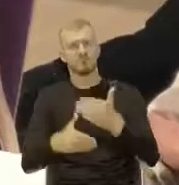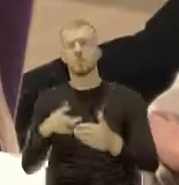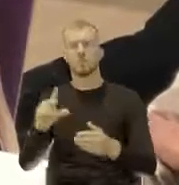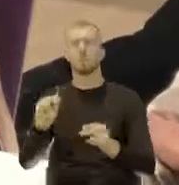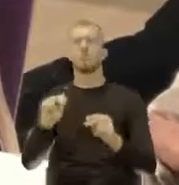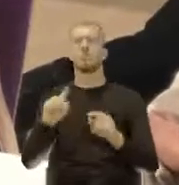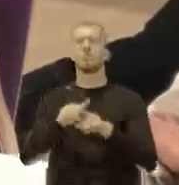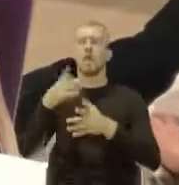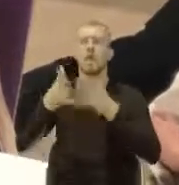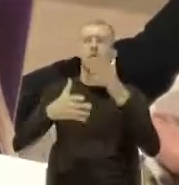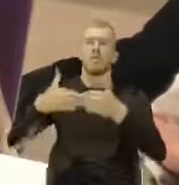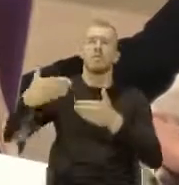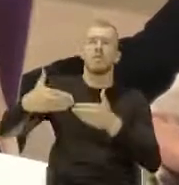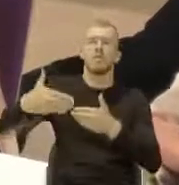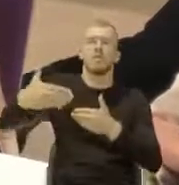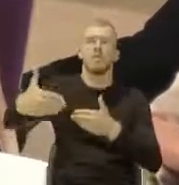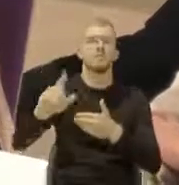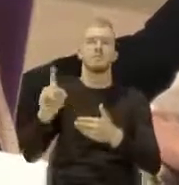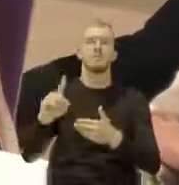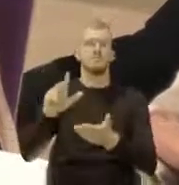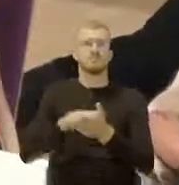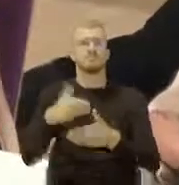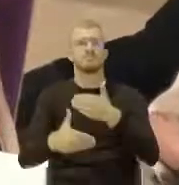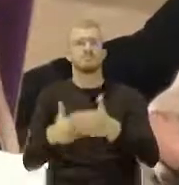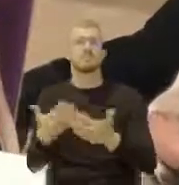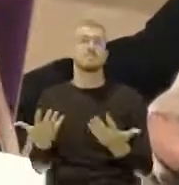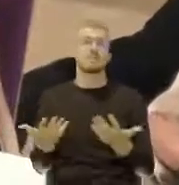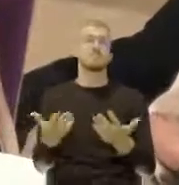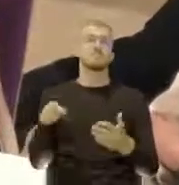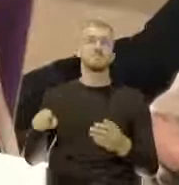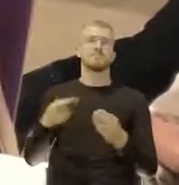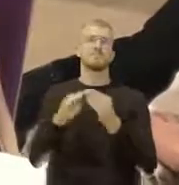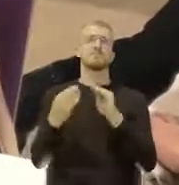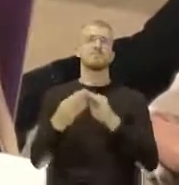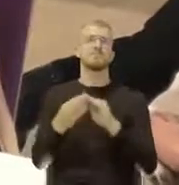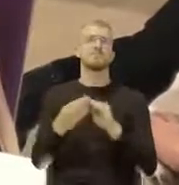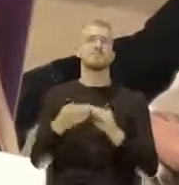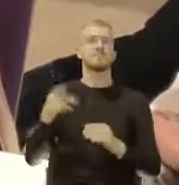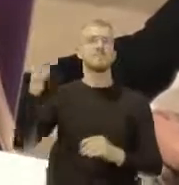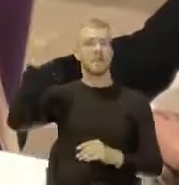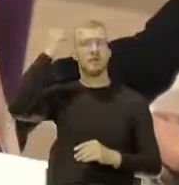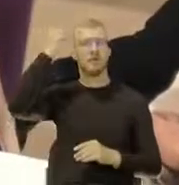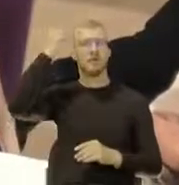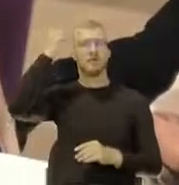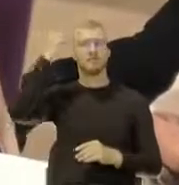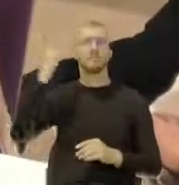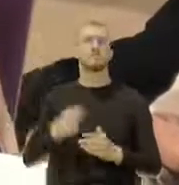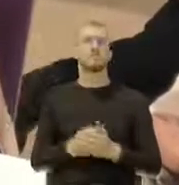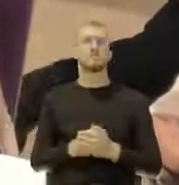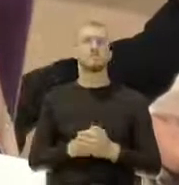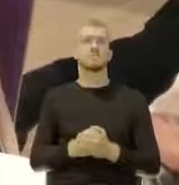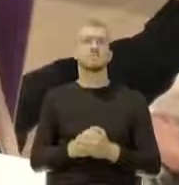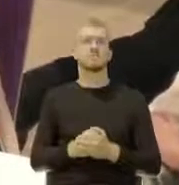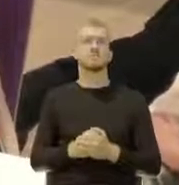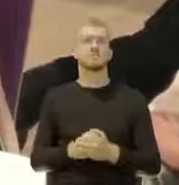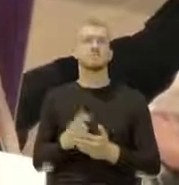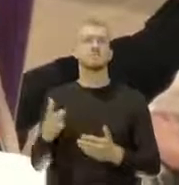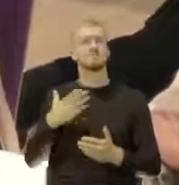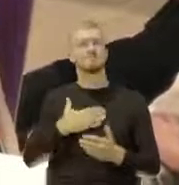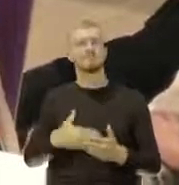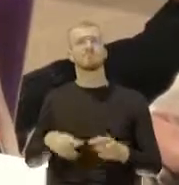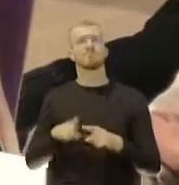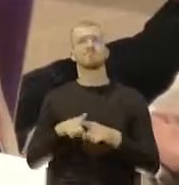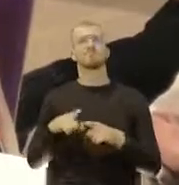to the UN's Sustainable Development Goals and to the new urban agenda, whose